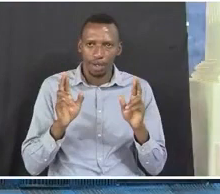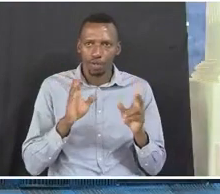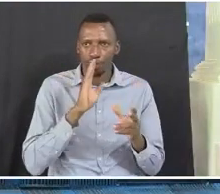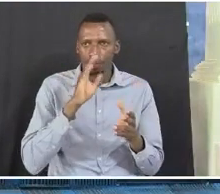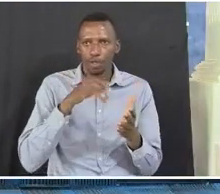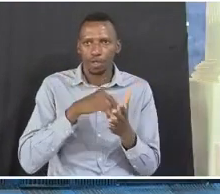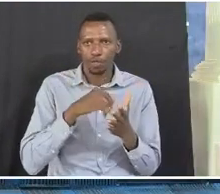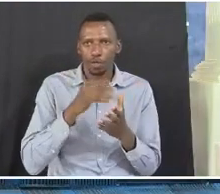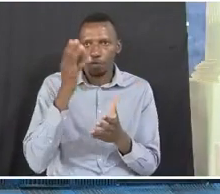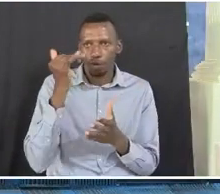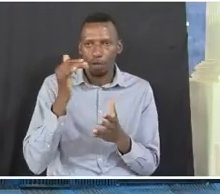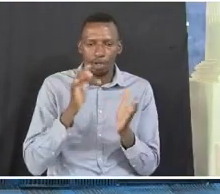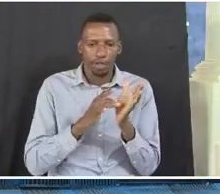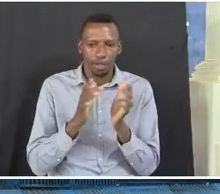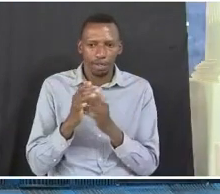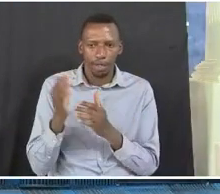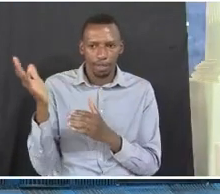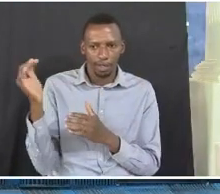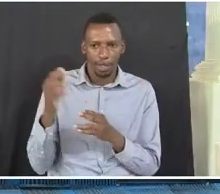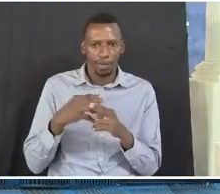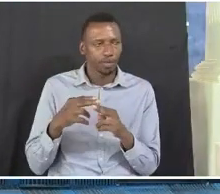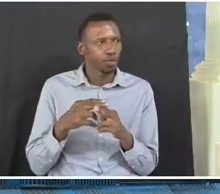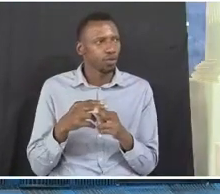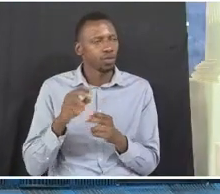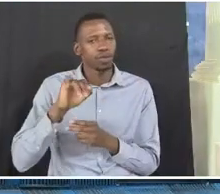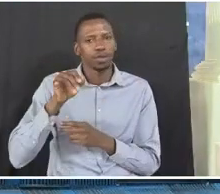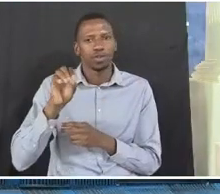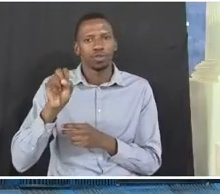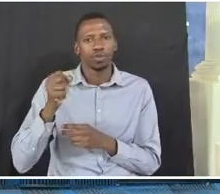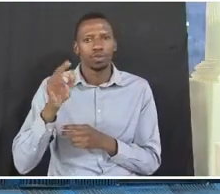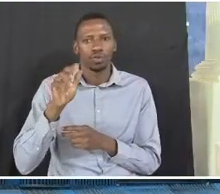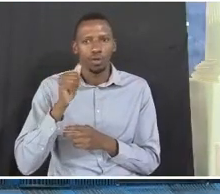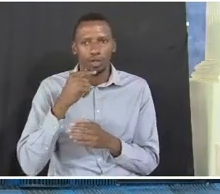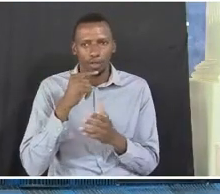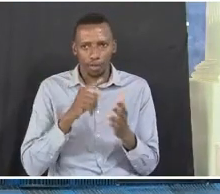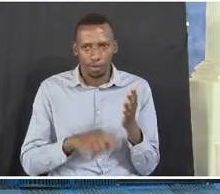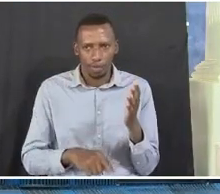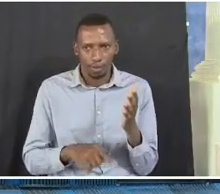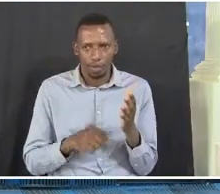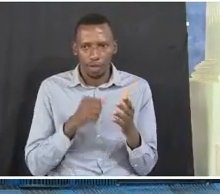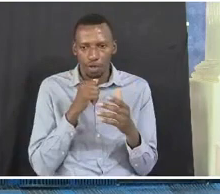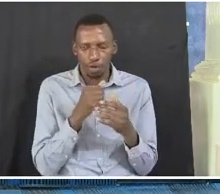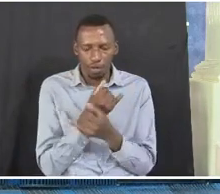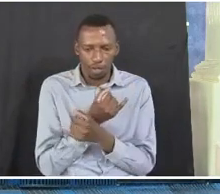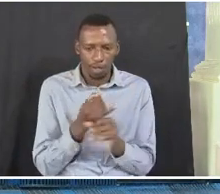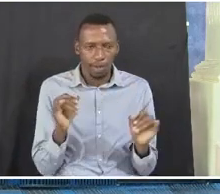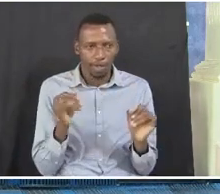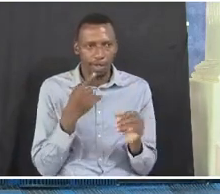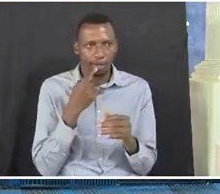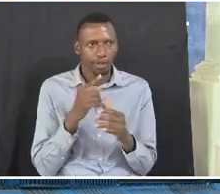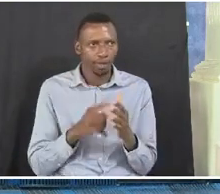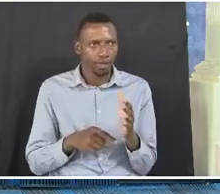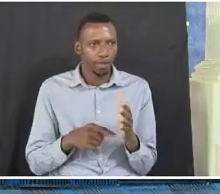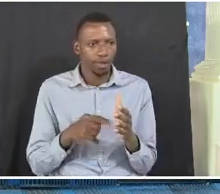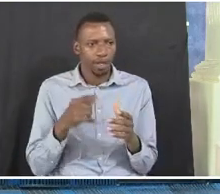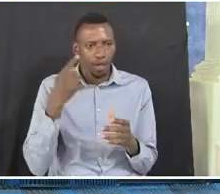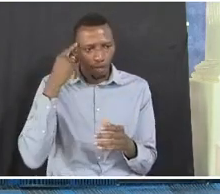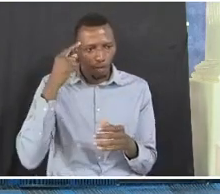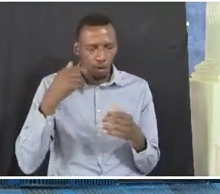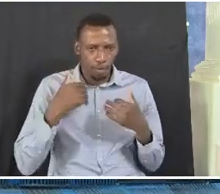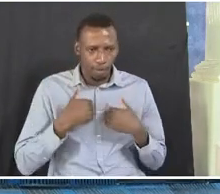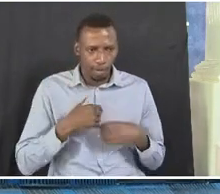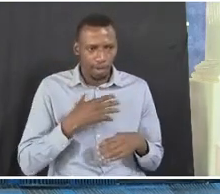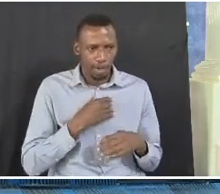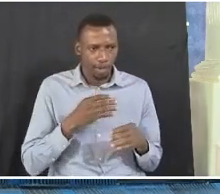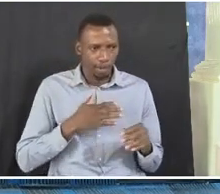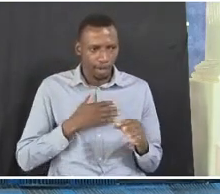involved because Jesus is coming soon. Joshua said, he didn't say as an independent entity. He said, as for me